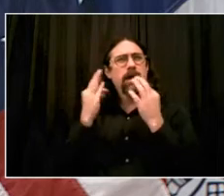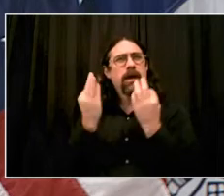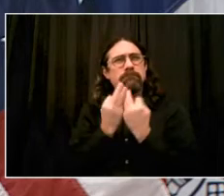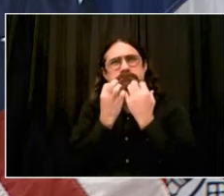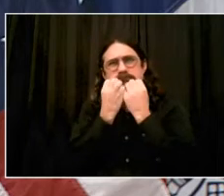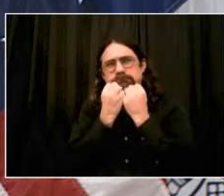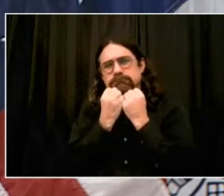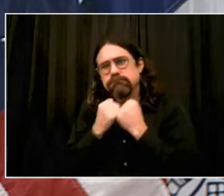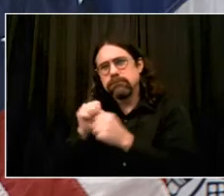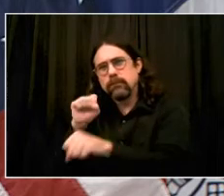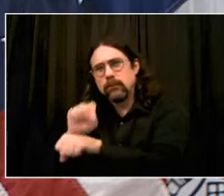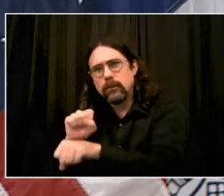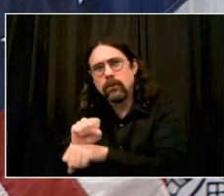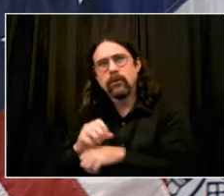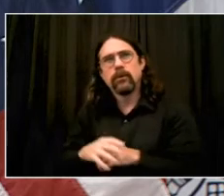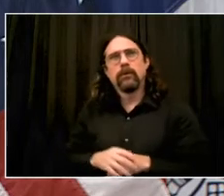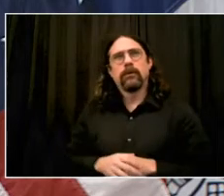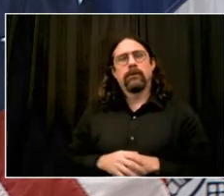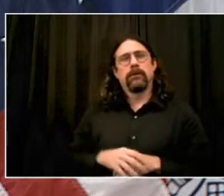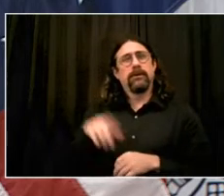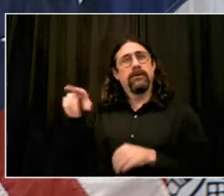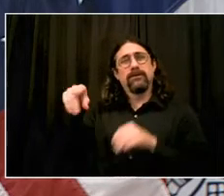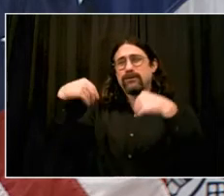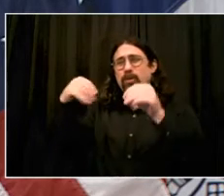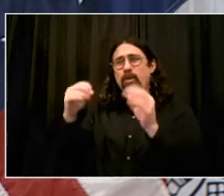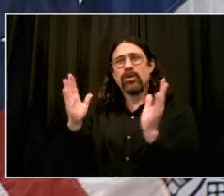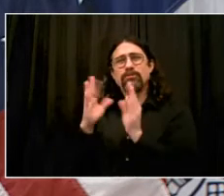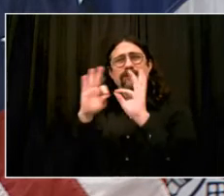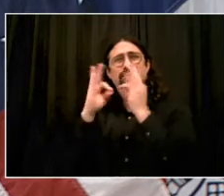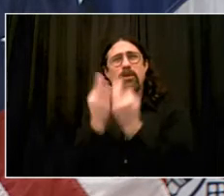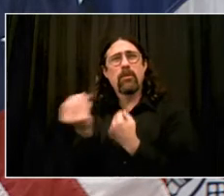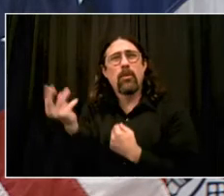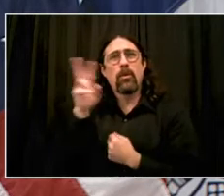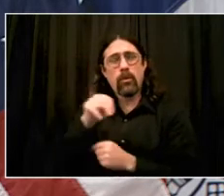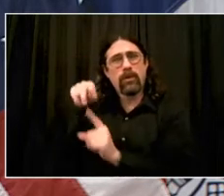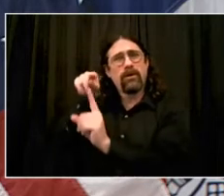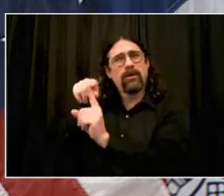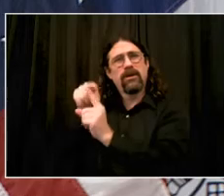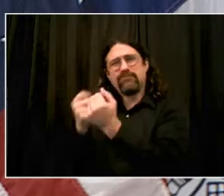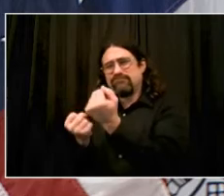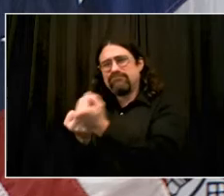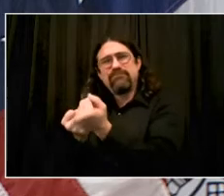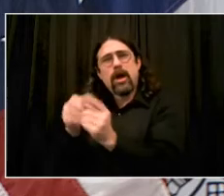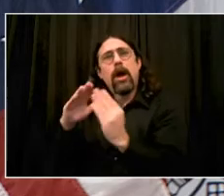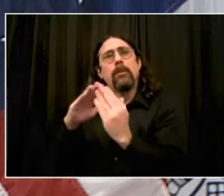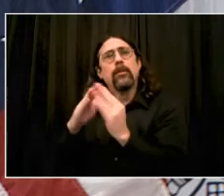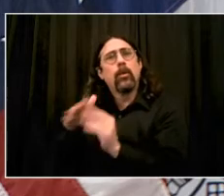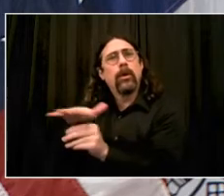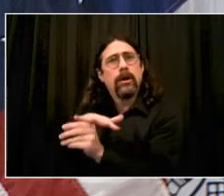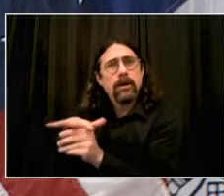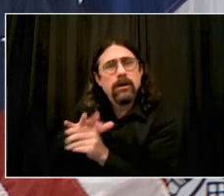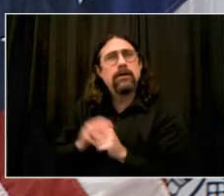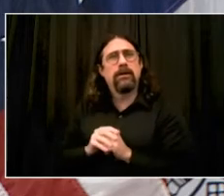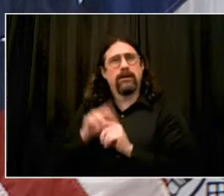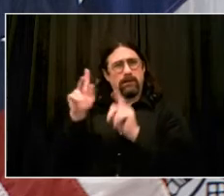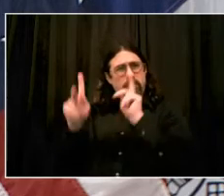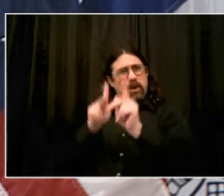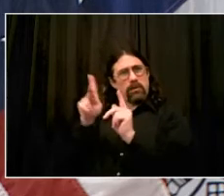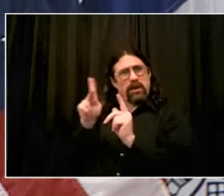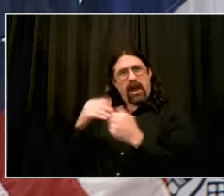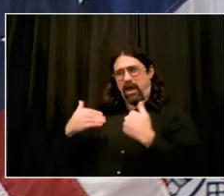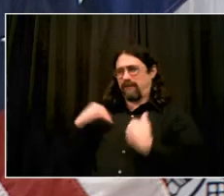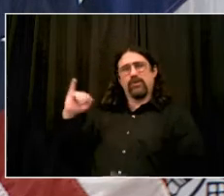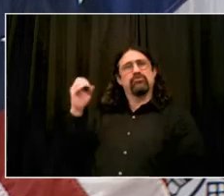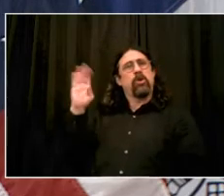sense of identity. So much of what we feel about our city is really about our neighborhoods and our neighborhood stores. So right